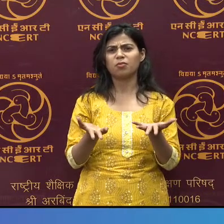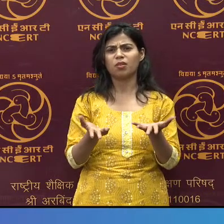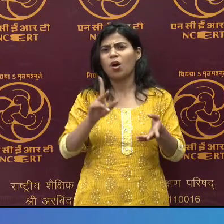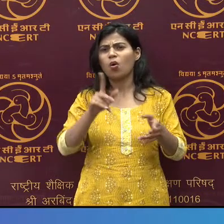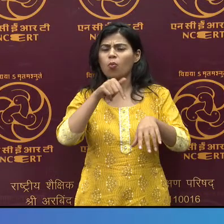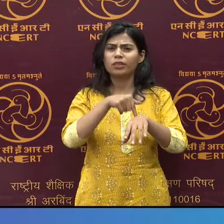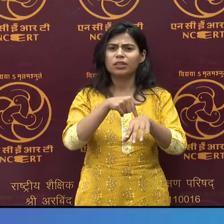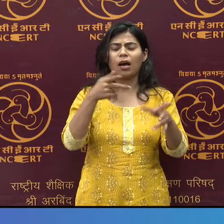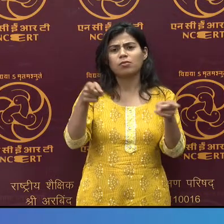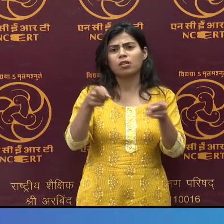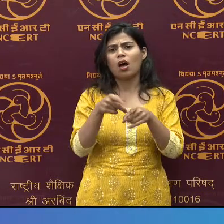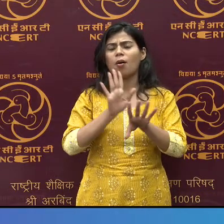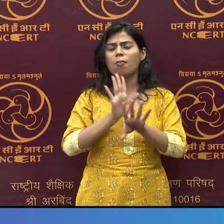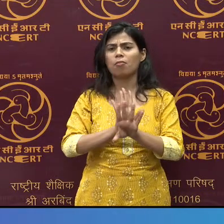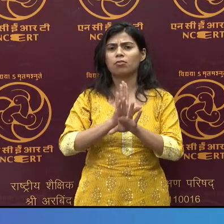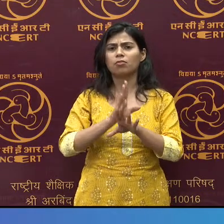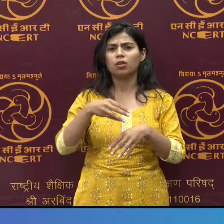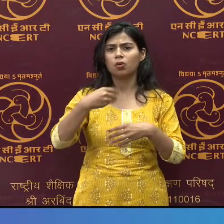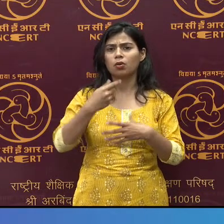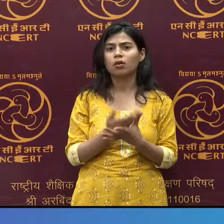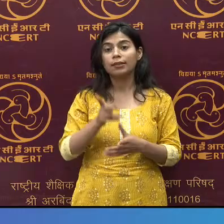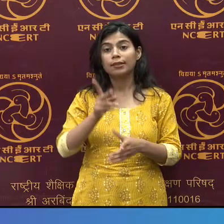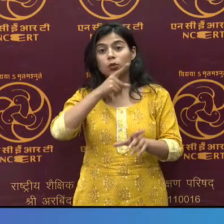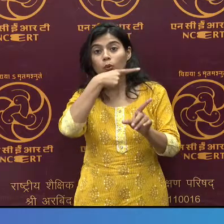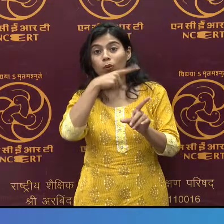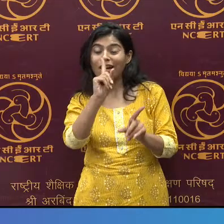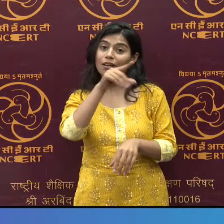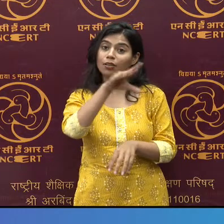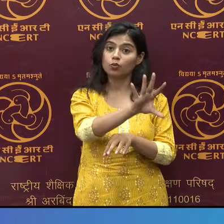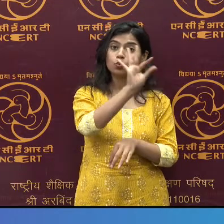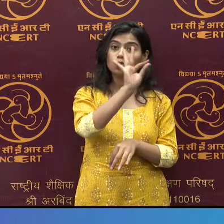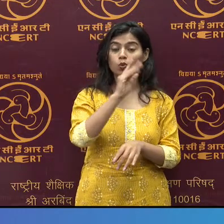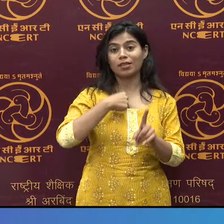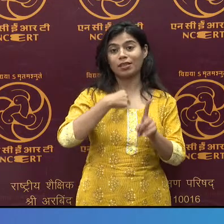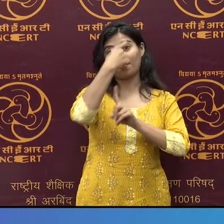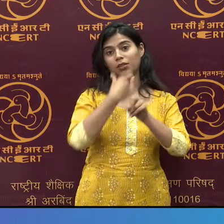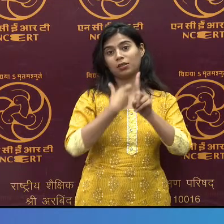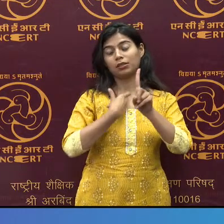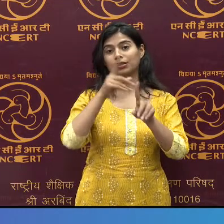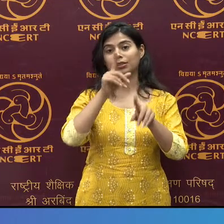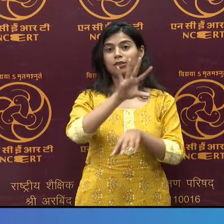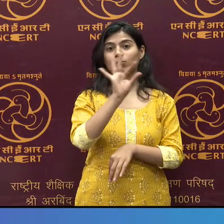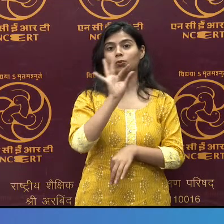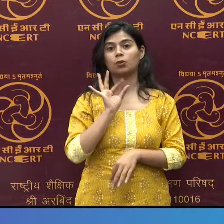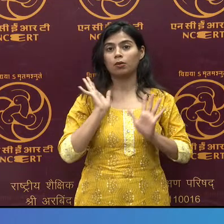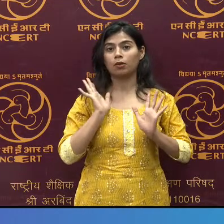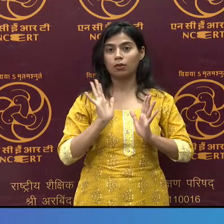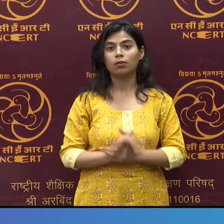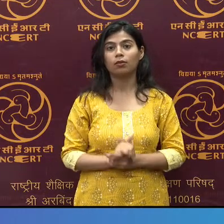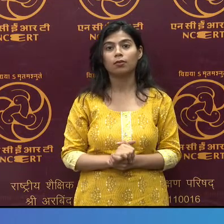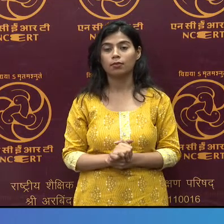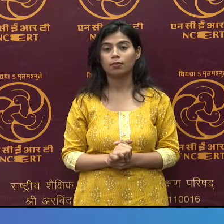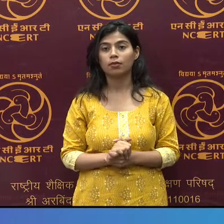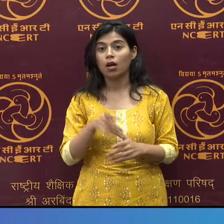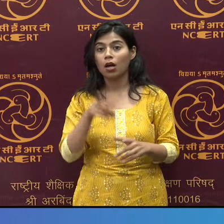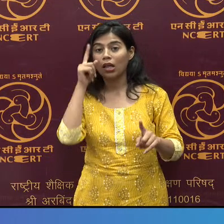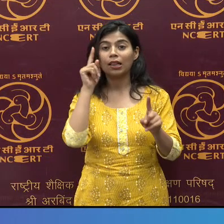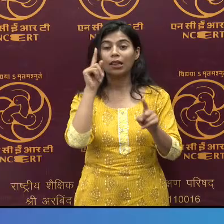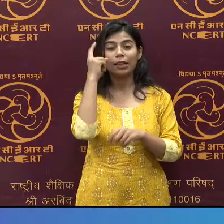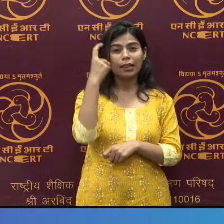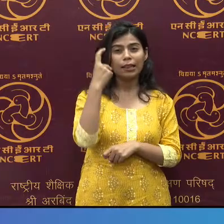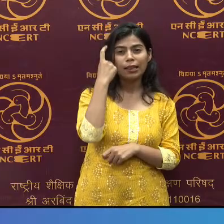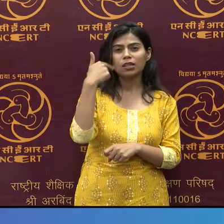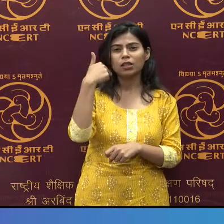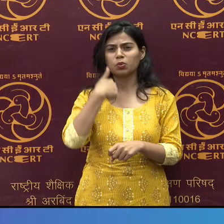time. However, making the right choices is always a personal choice. It's my own prerogative. So think where you want. What do